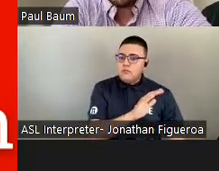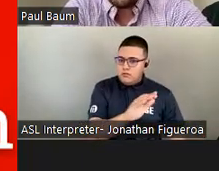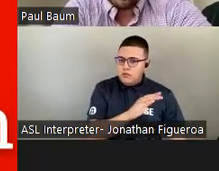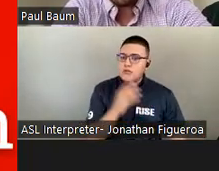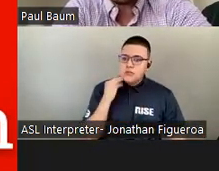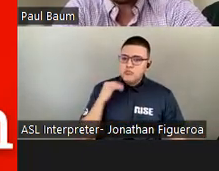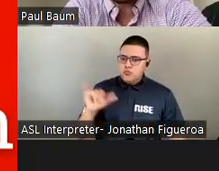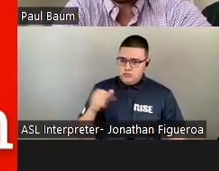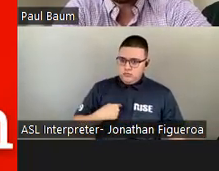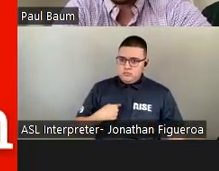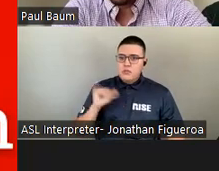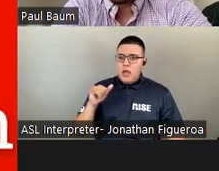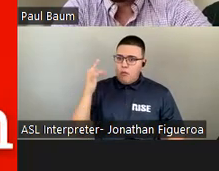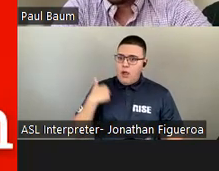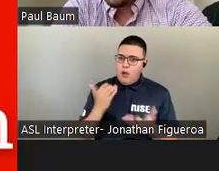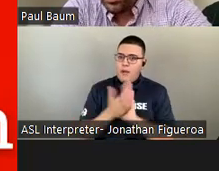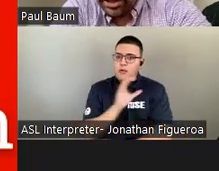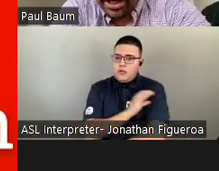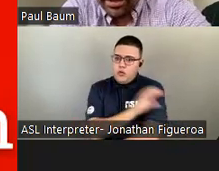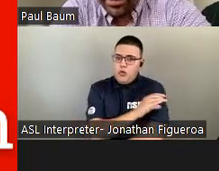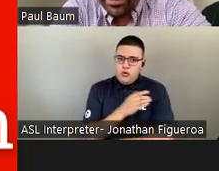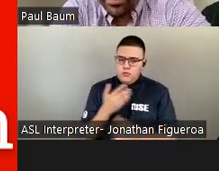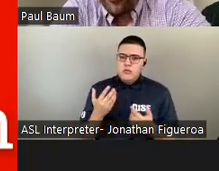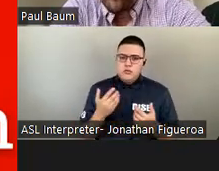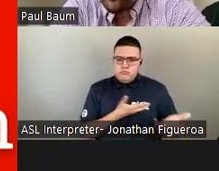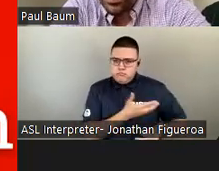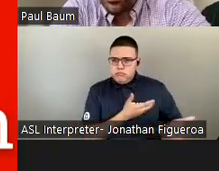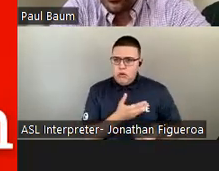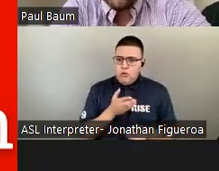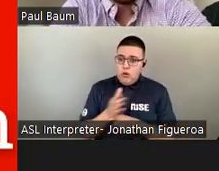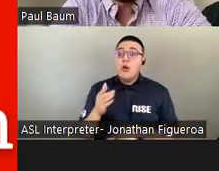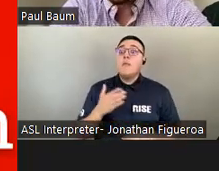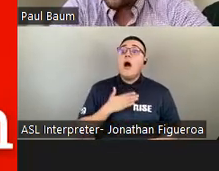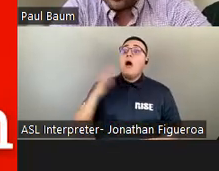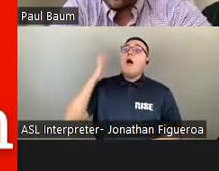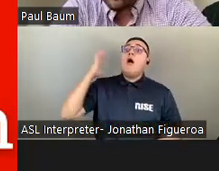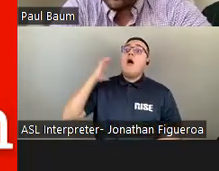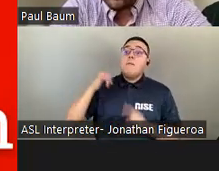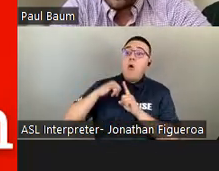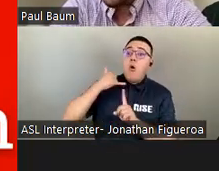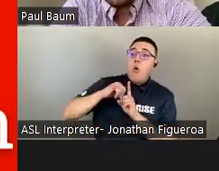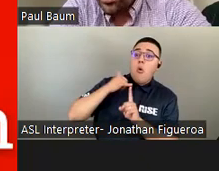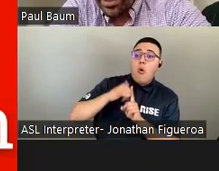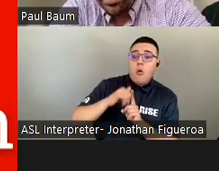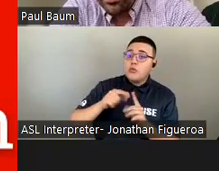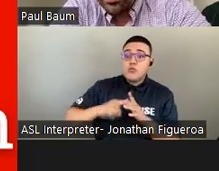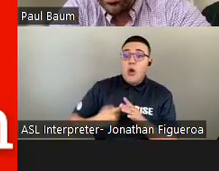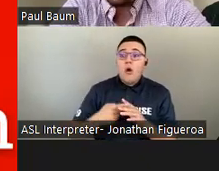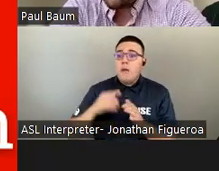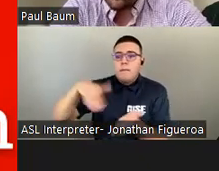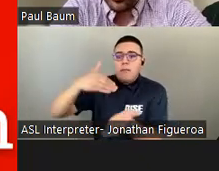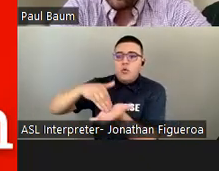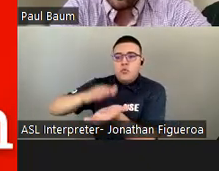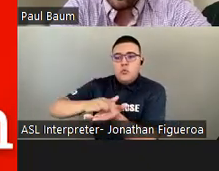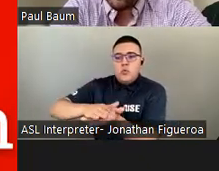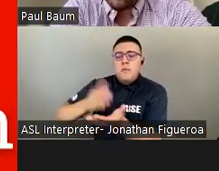clinical career. Bullying in childhood, for me, started in junior high, if not a